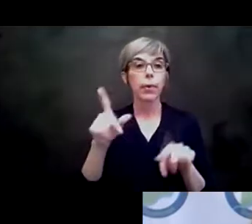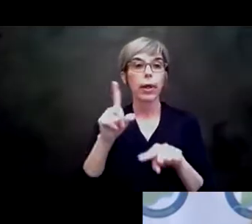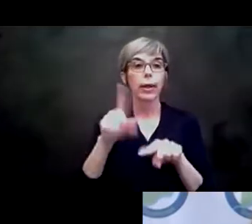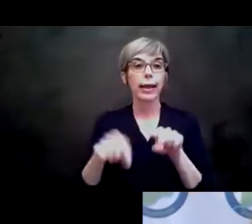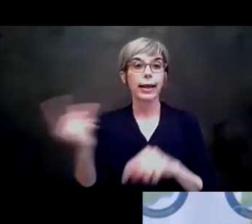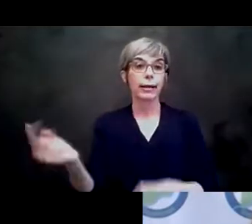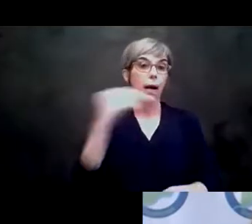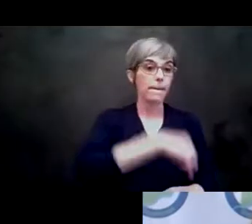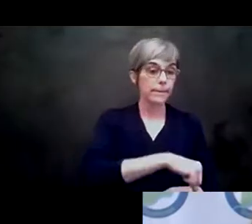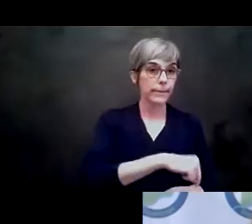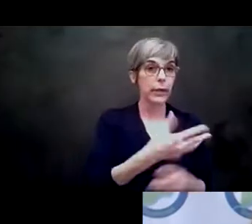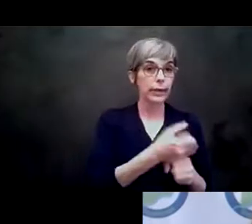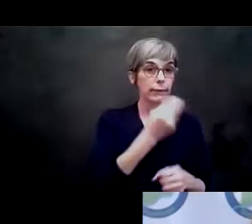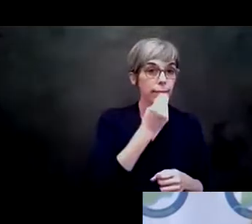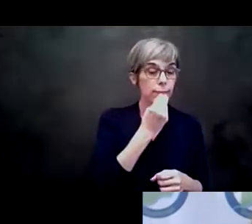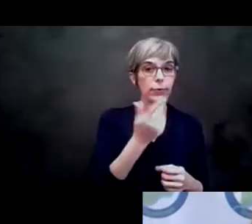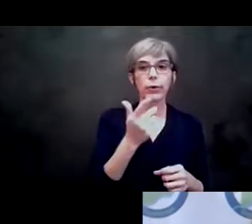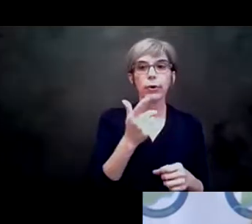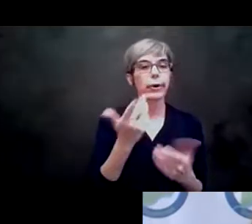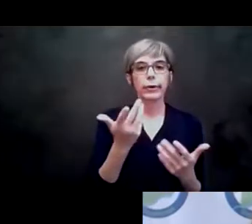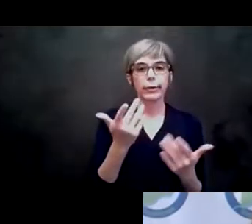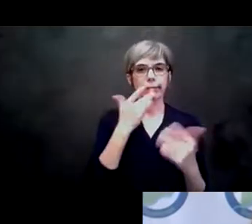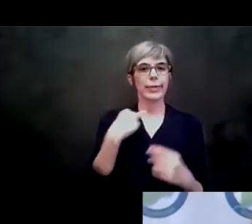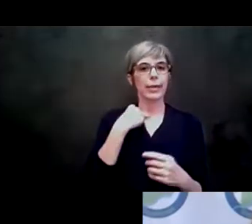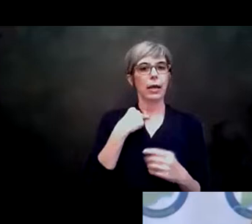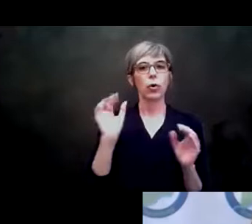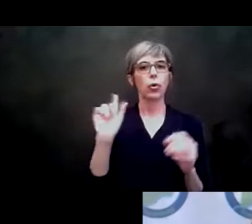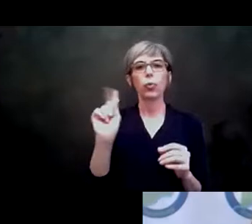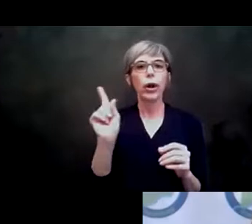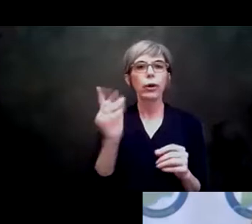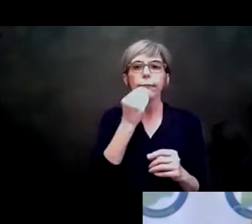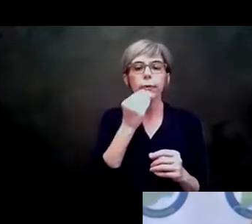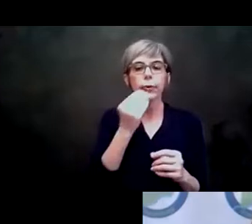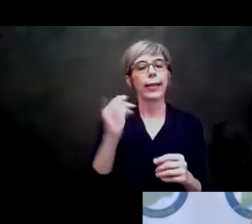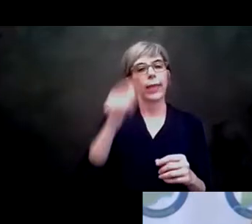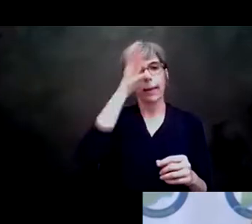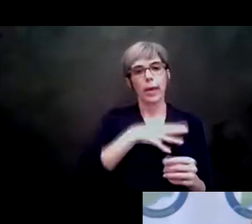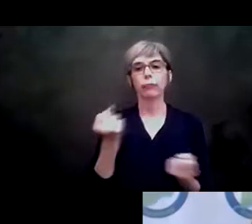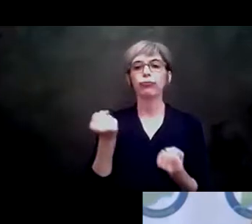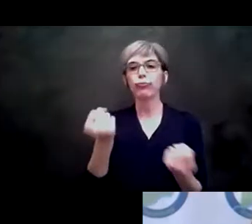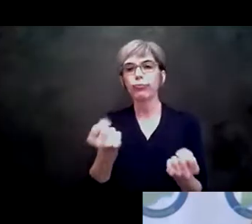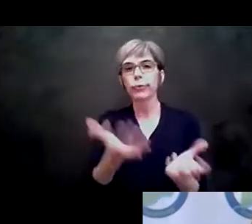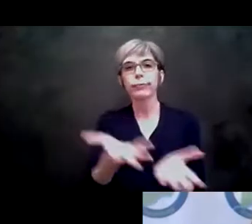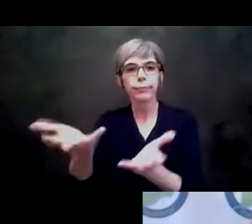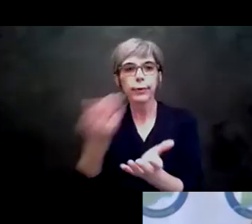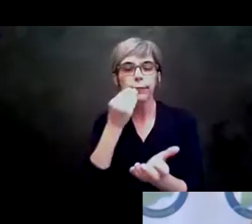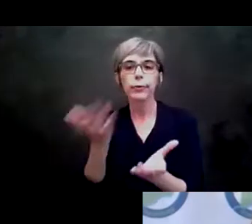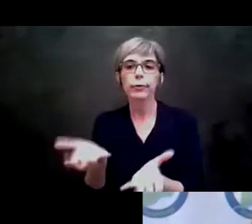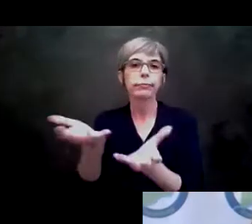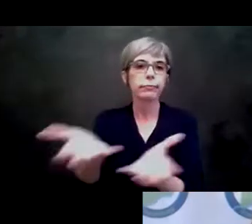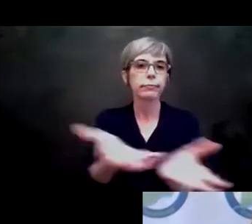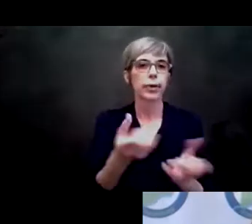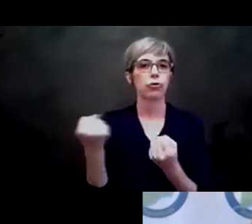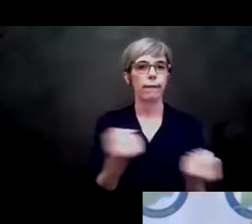reach or cannot get to local food pantries. So we are still continuing to do that.